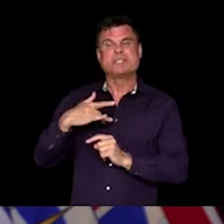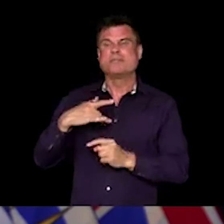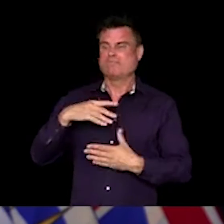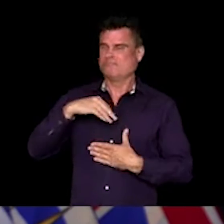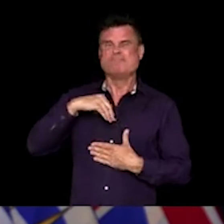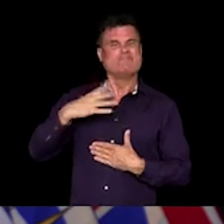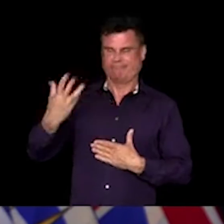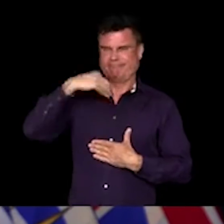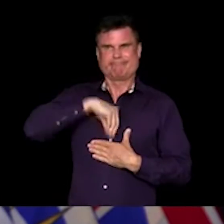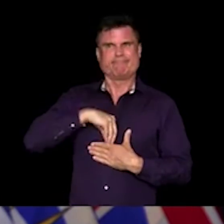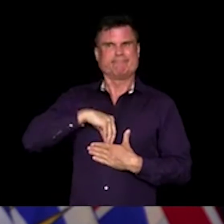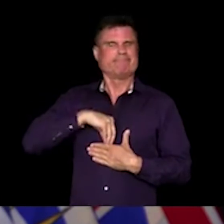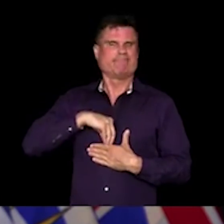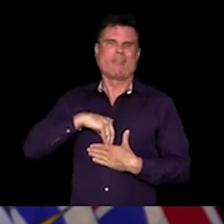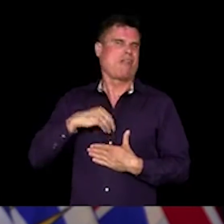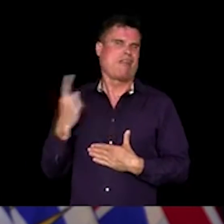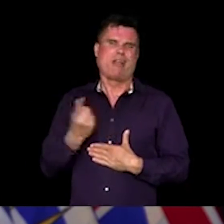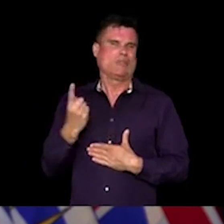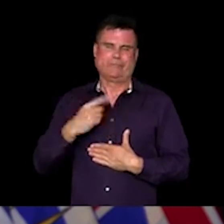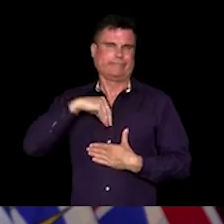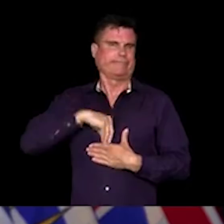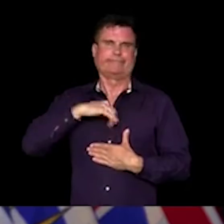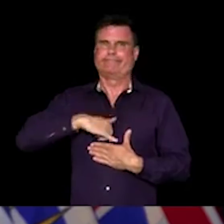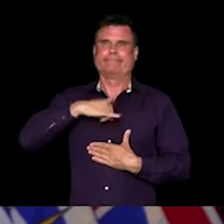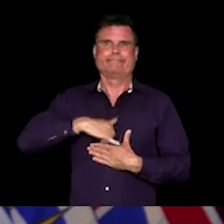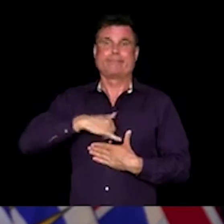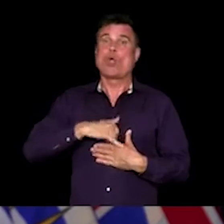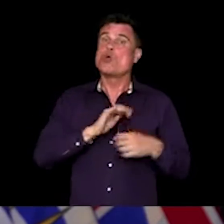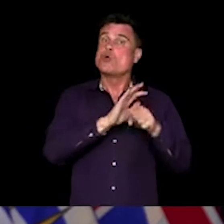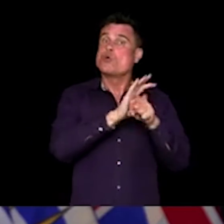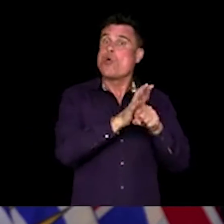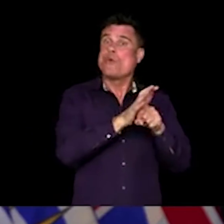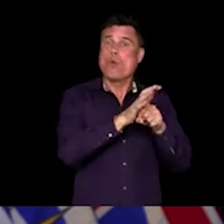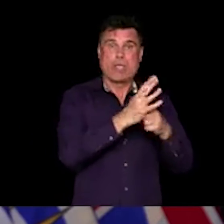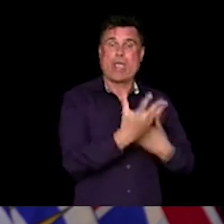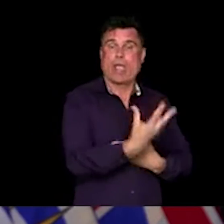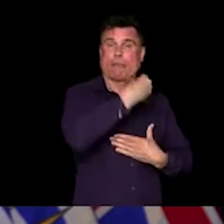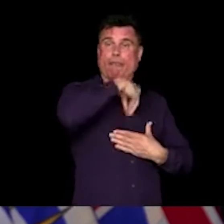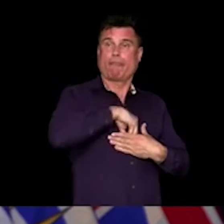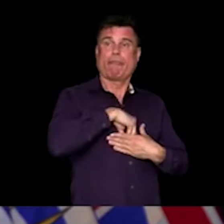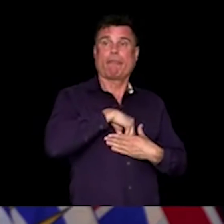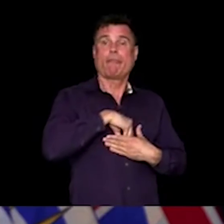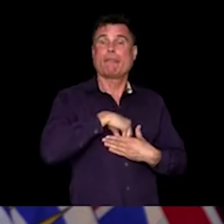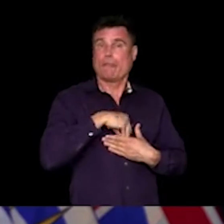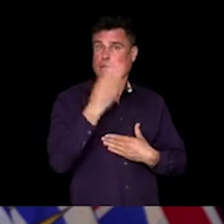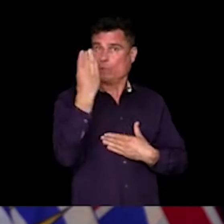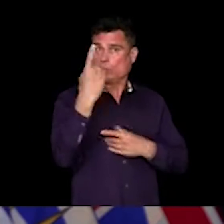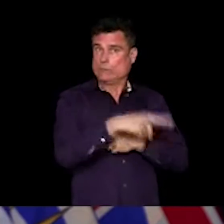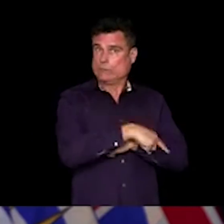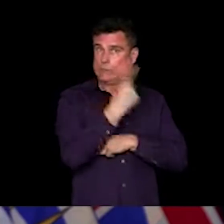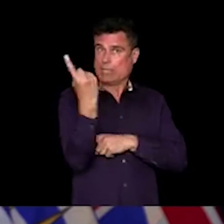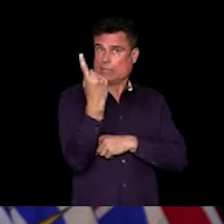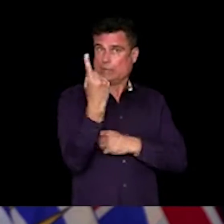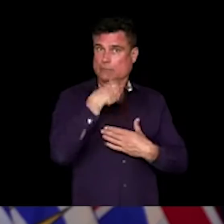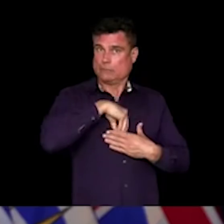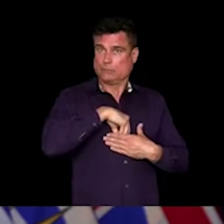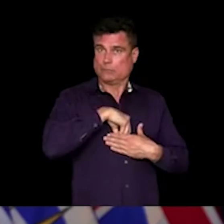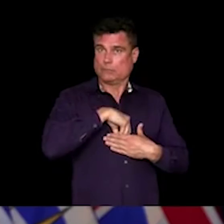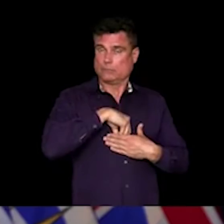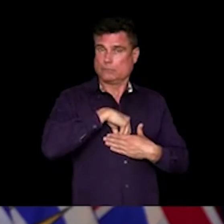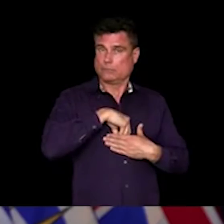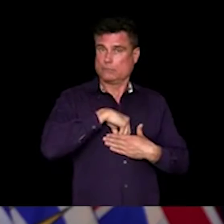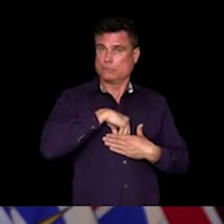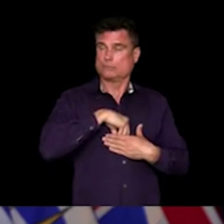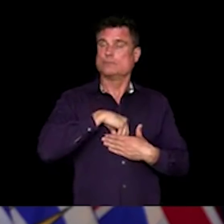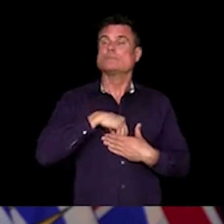different situation than influenza, but it has led us to think that it is important when those times when we cannot maintain